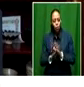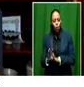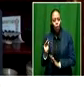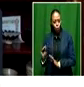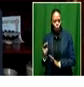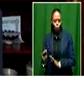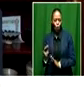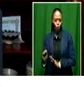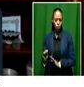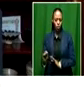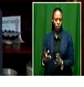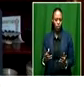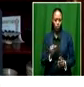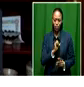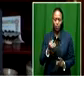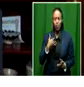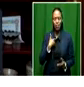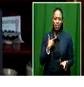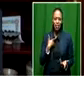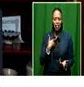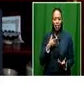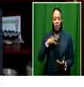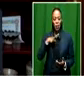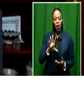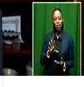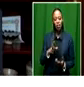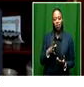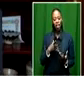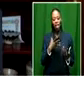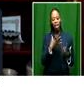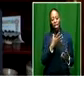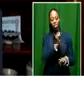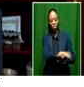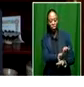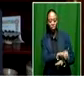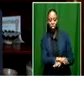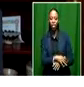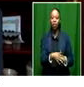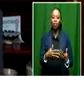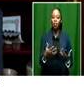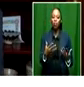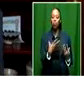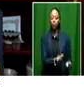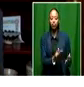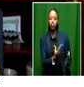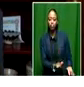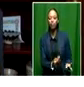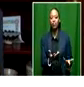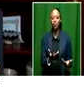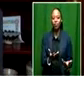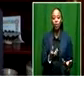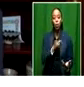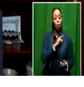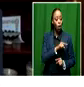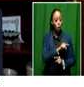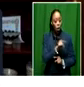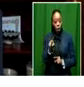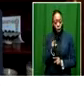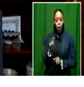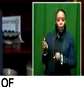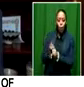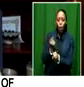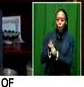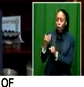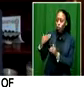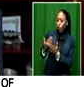improvement. So I don't want to underestimate or undermine or undervalue the work that's been done